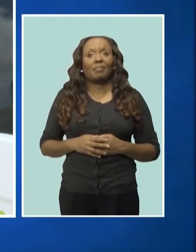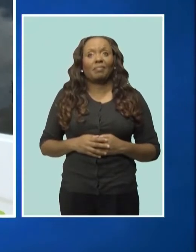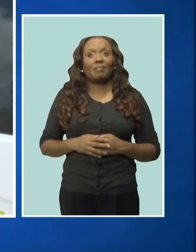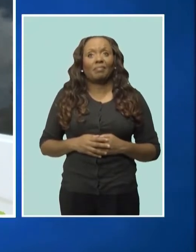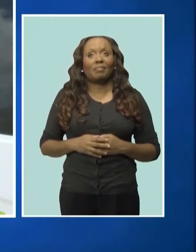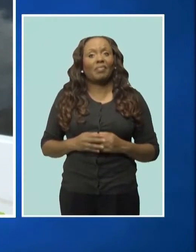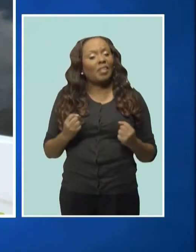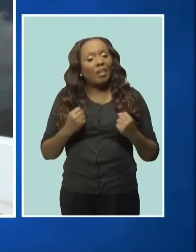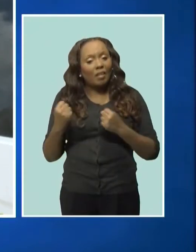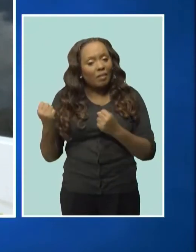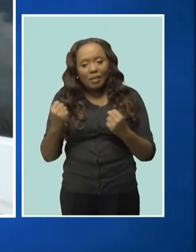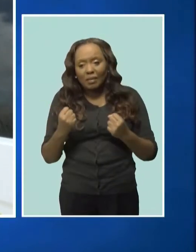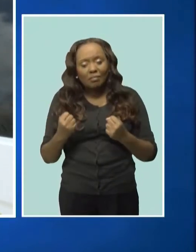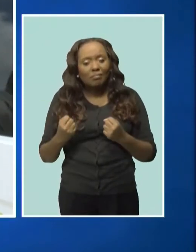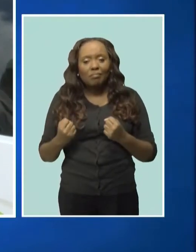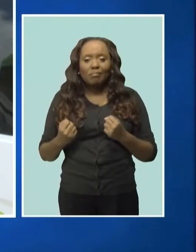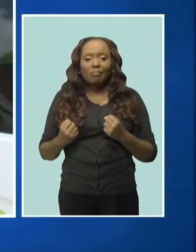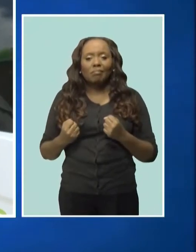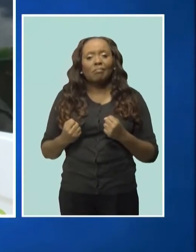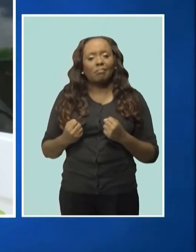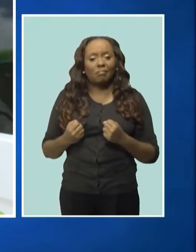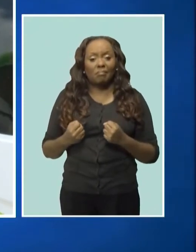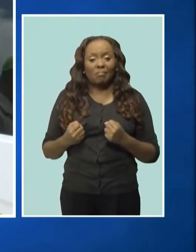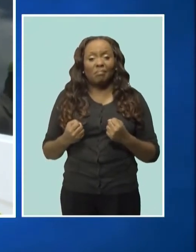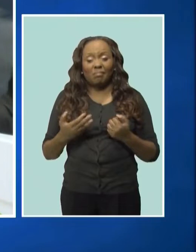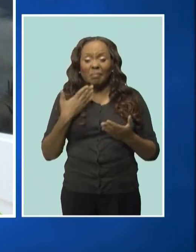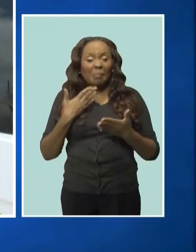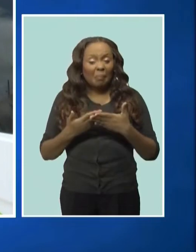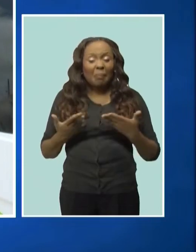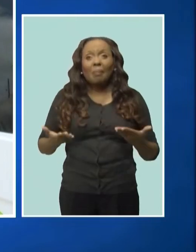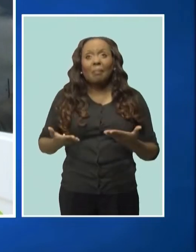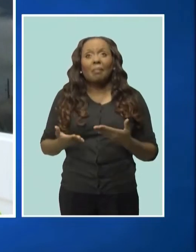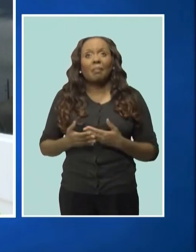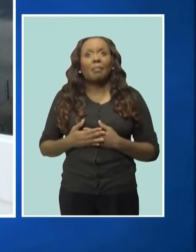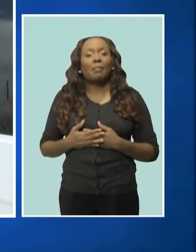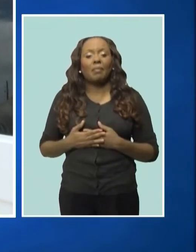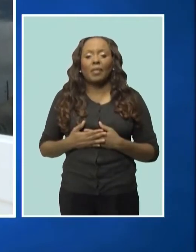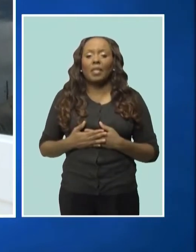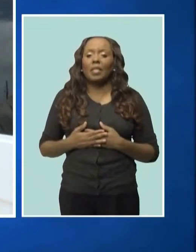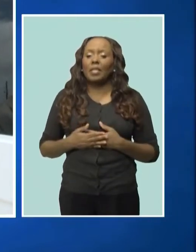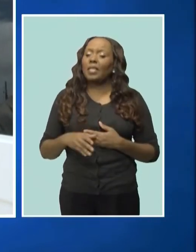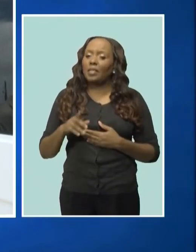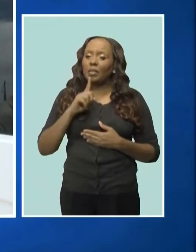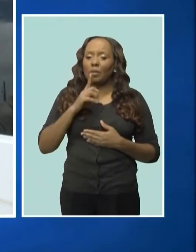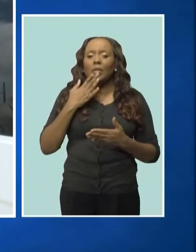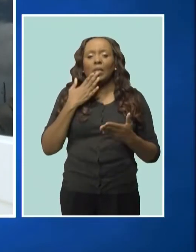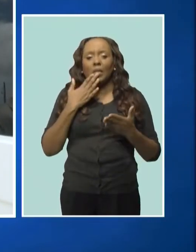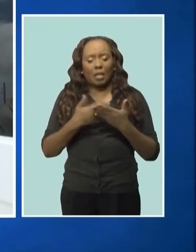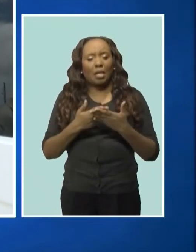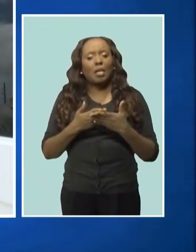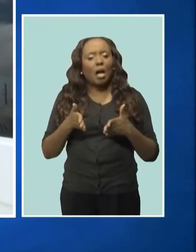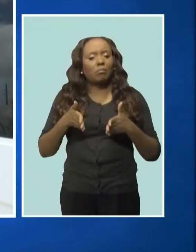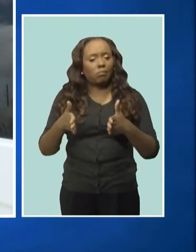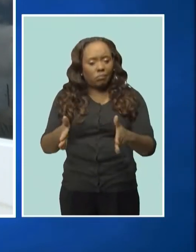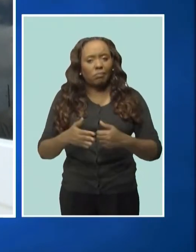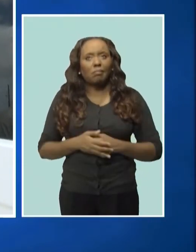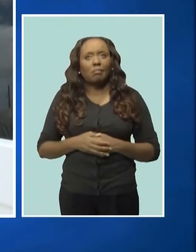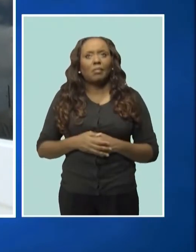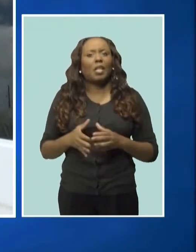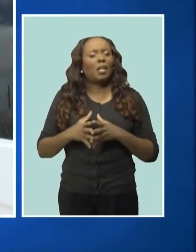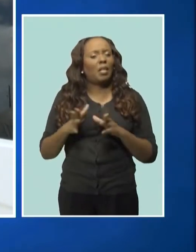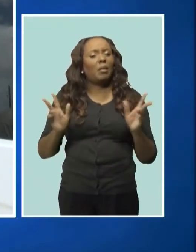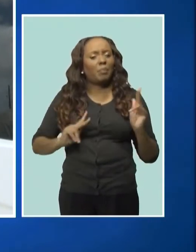it's the way to go. It's the way to go. And I feel as time go on, a lot of folks can catch on to